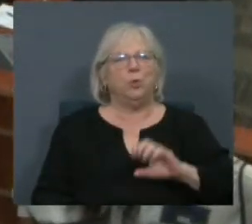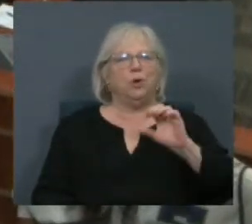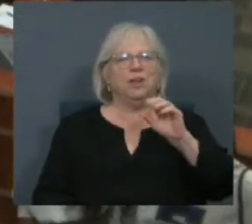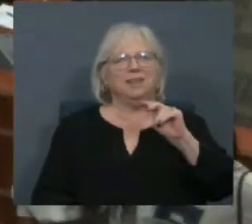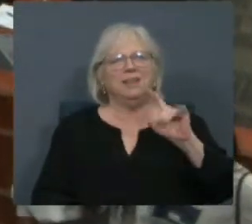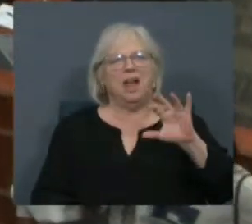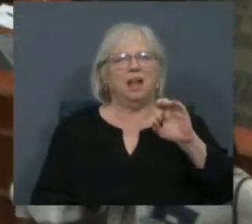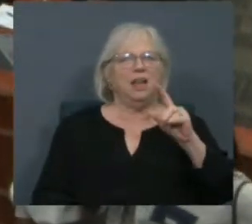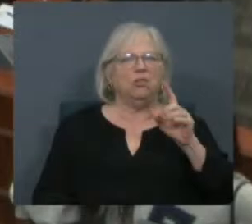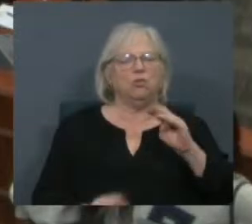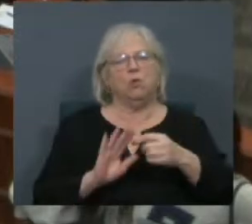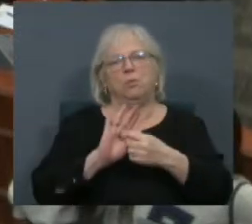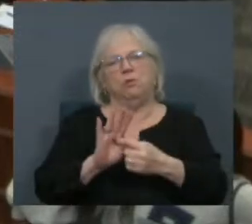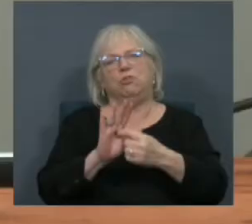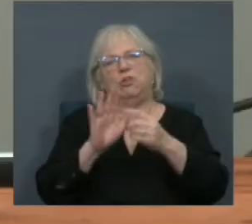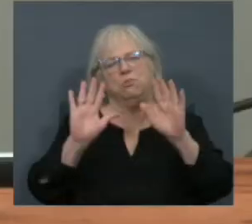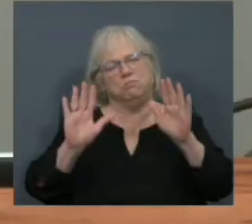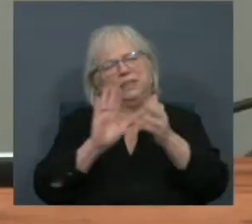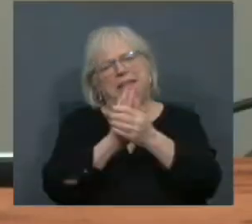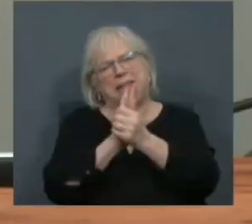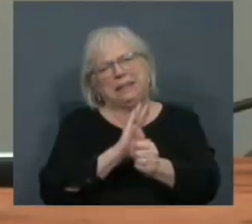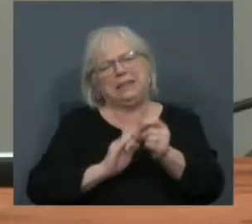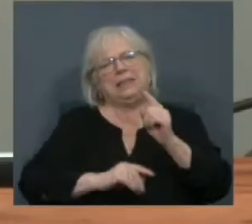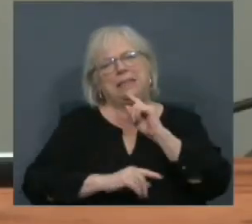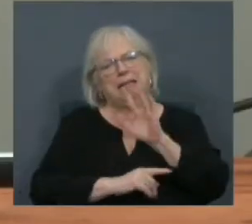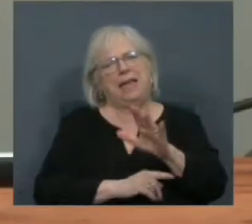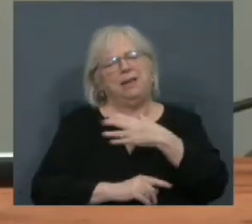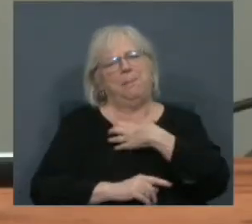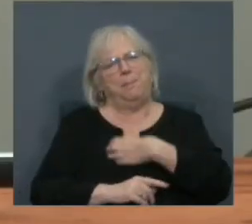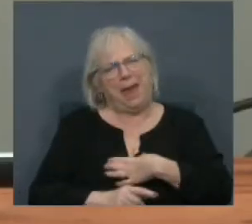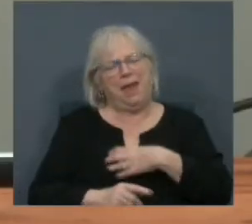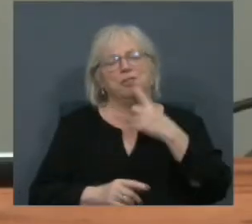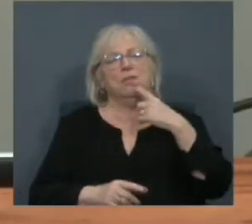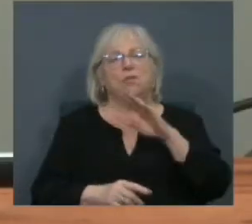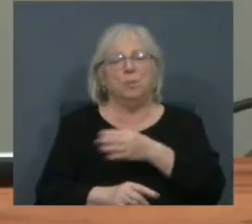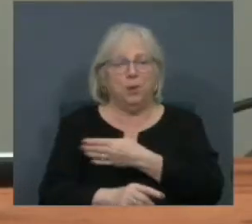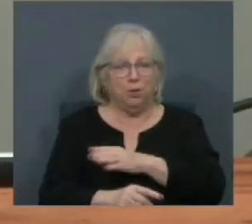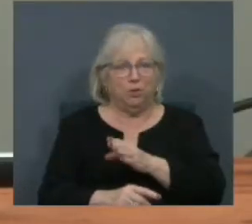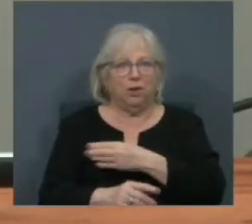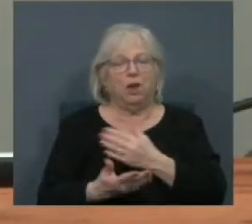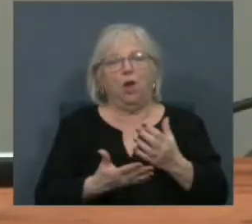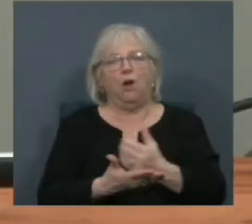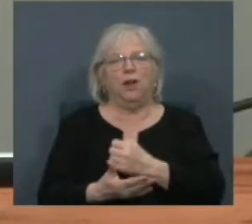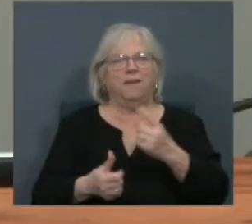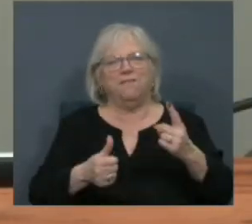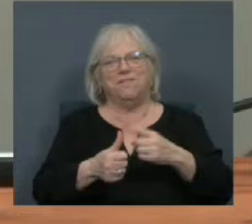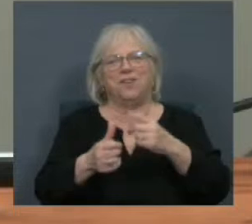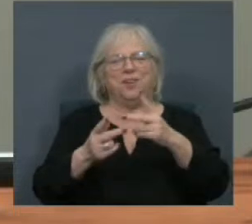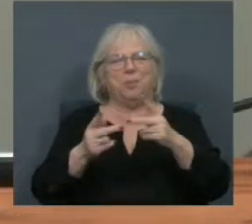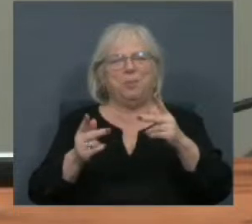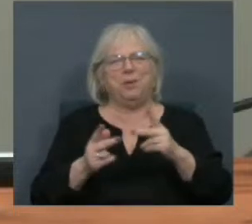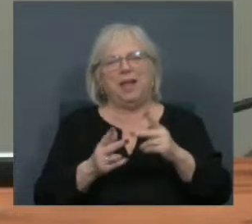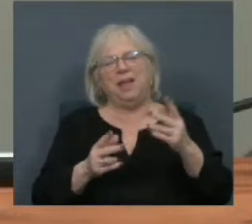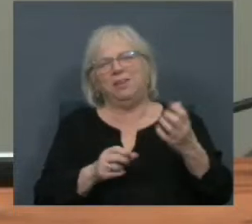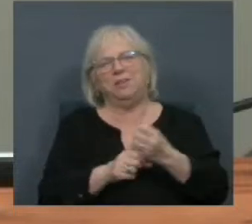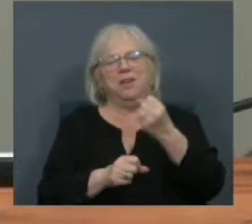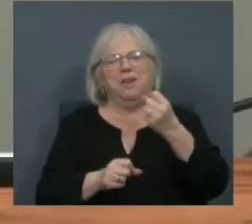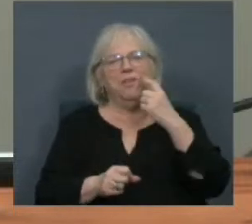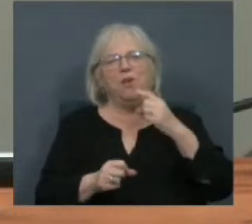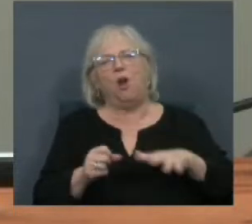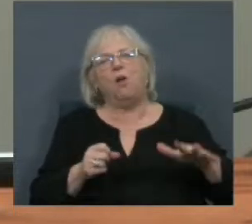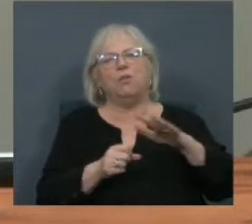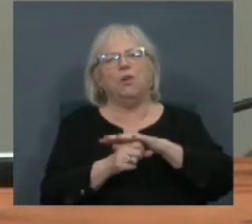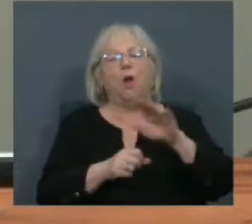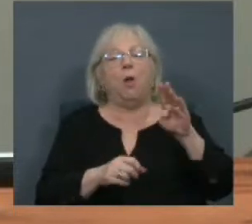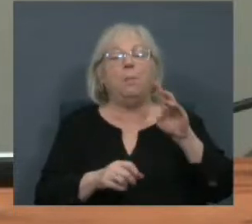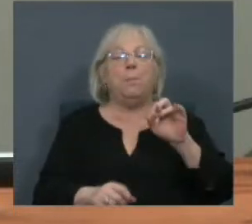demonstrated exemplary skill, dedication, and passion in the field of music, earning a first place title in Division I for overall